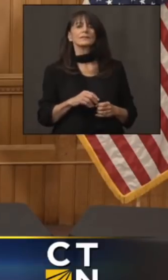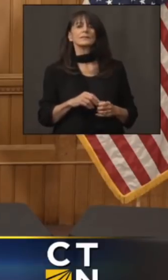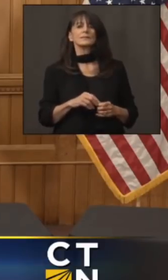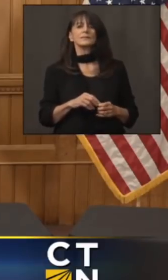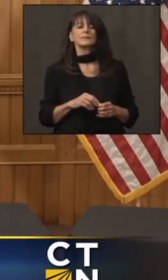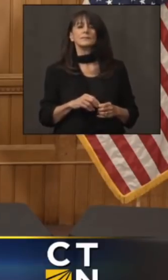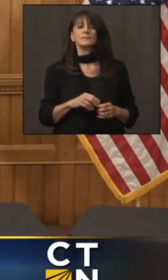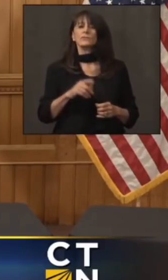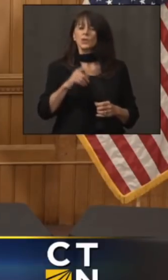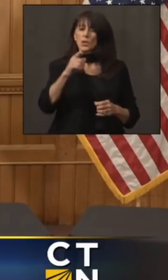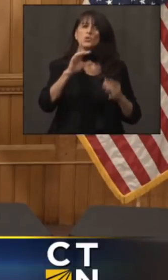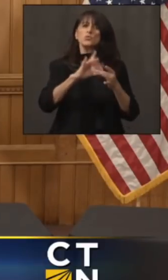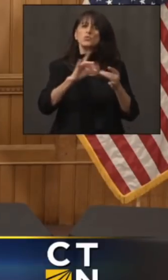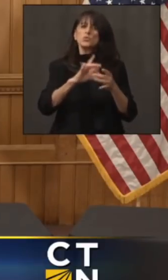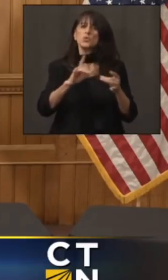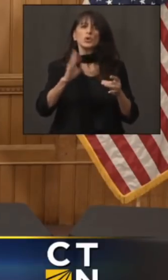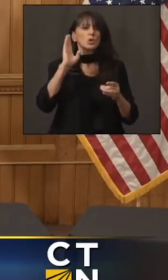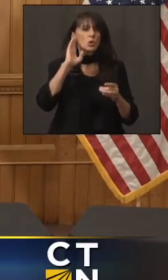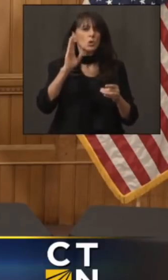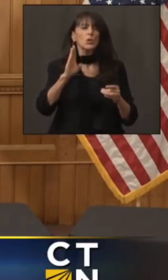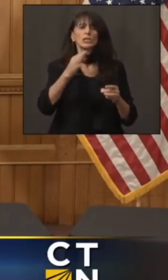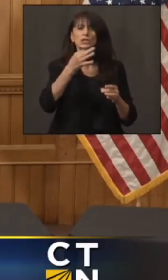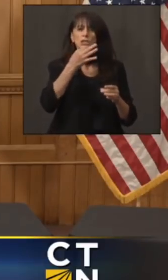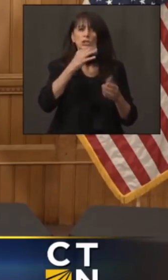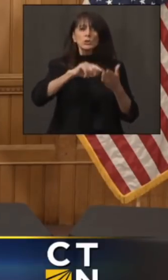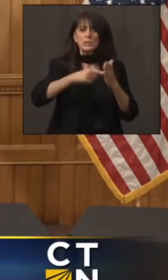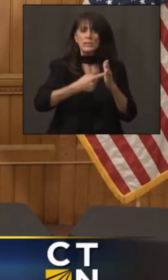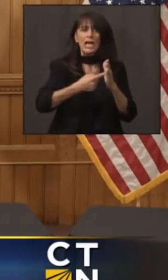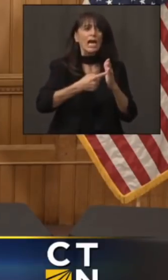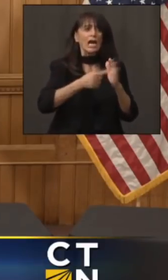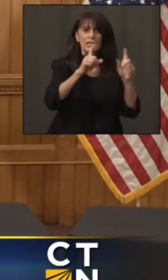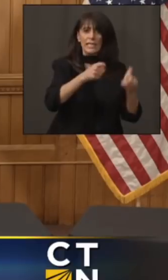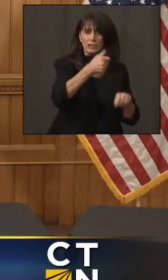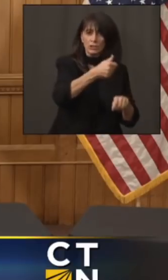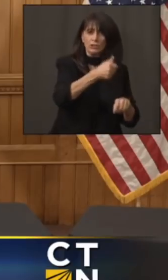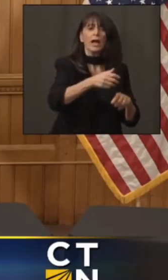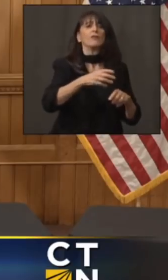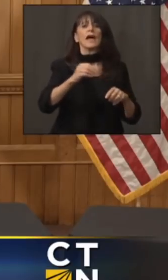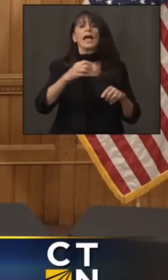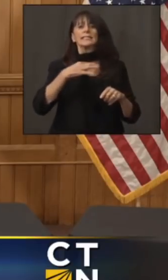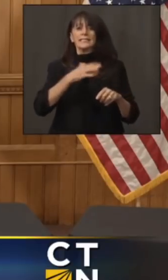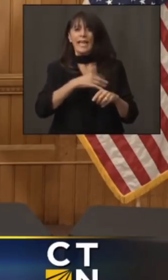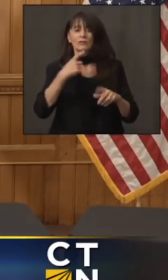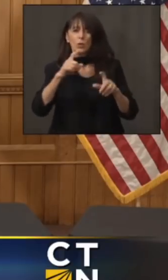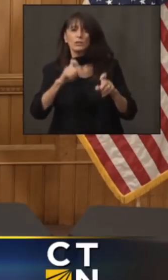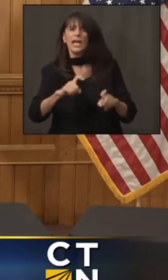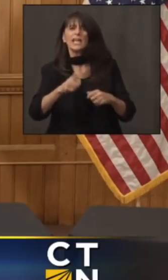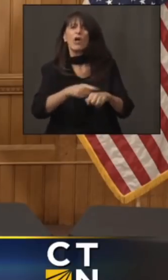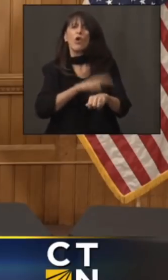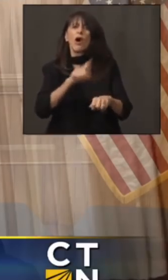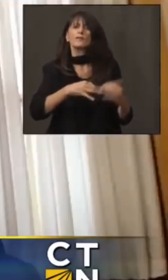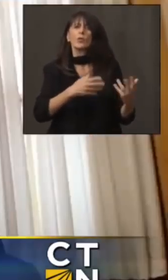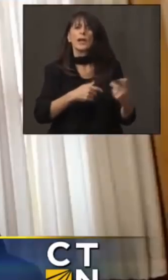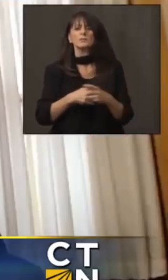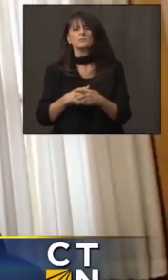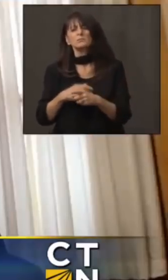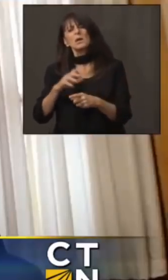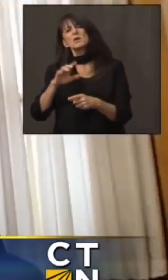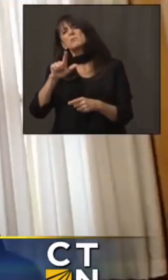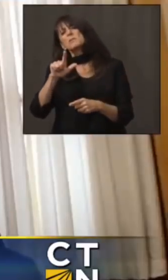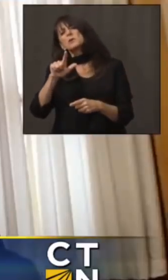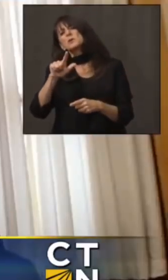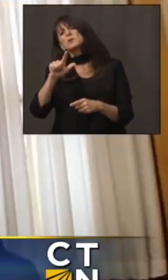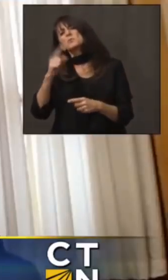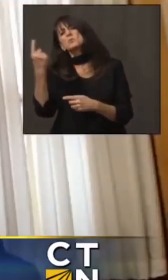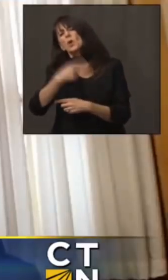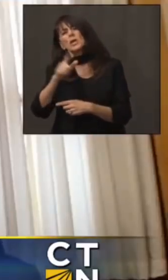staff? I think it's 24 hours. Okay. Yeah, it's 24 hours or less, which is about the same as the vast majority of the testing going on in the